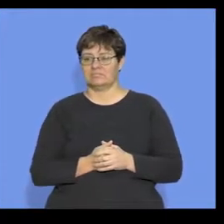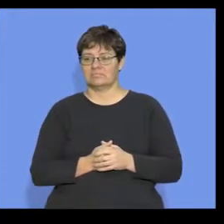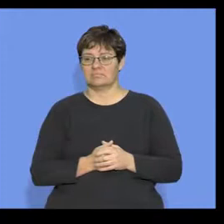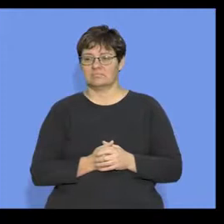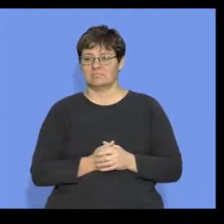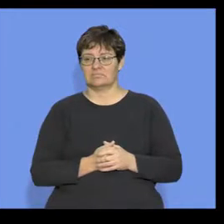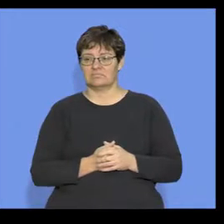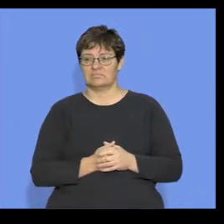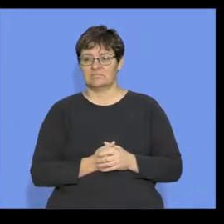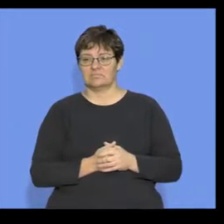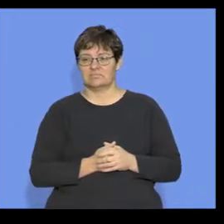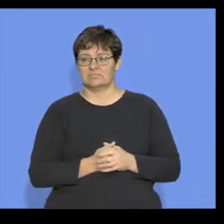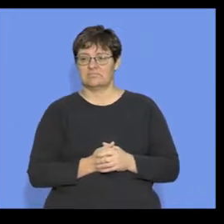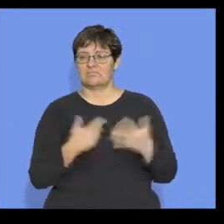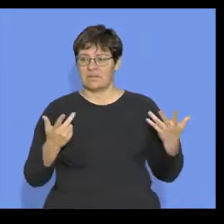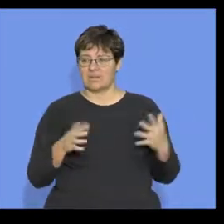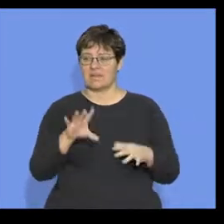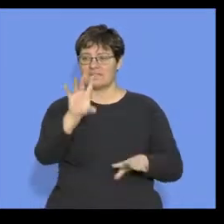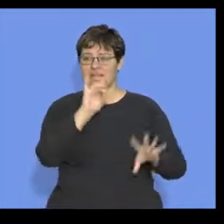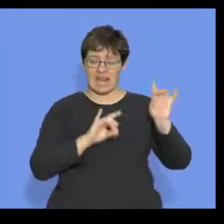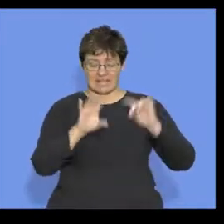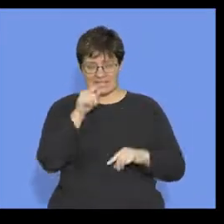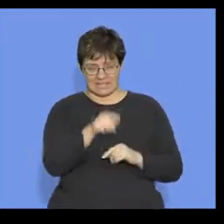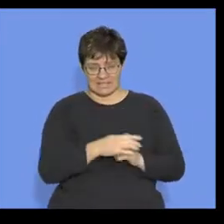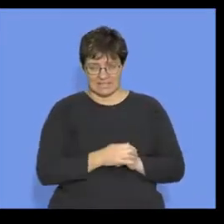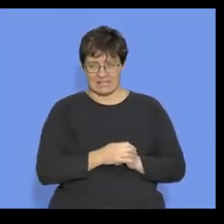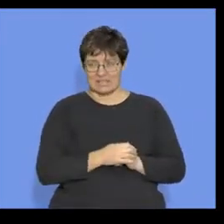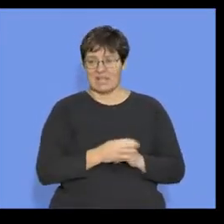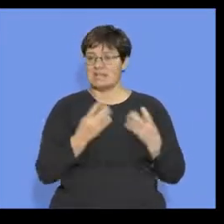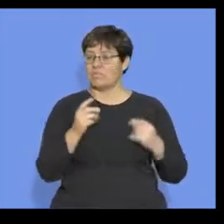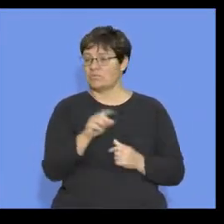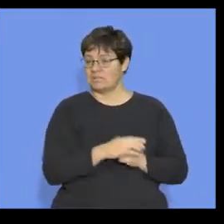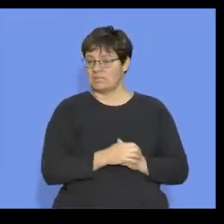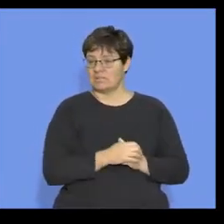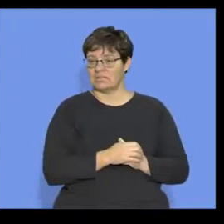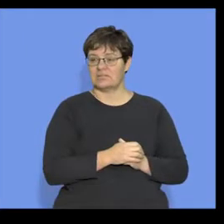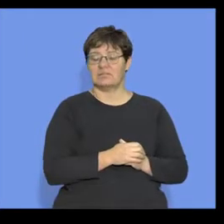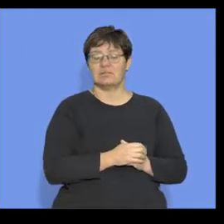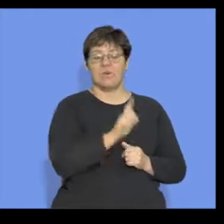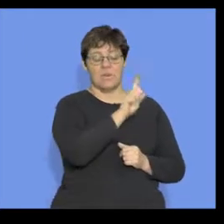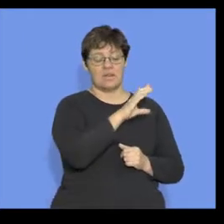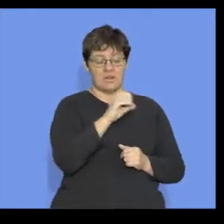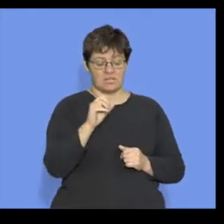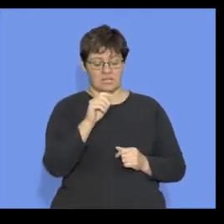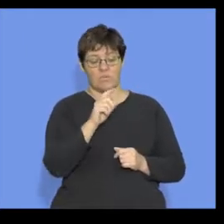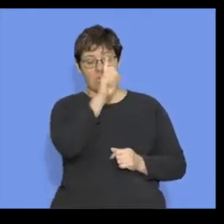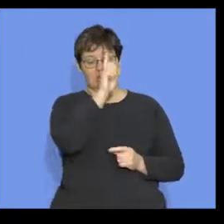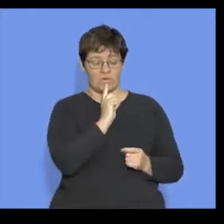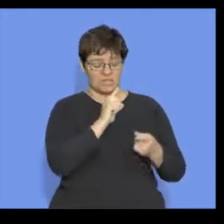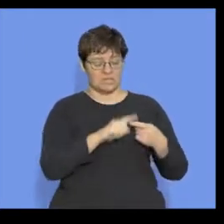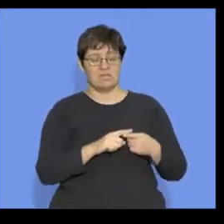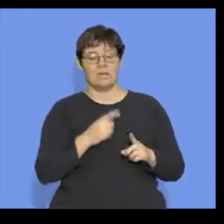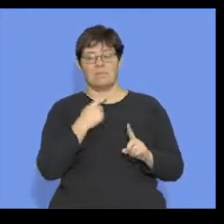So the number of ways of selecting digits will be 1,000,